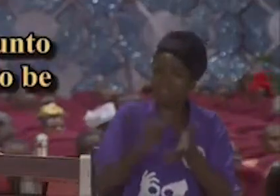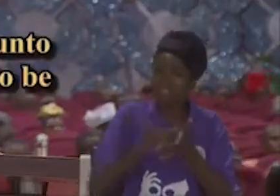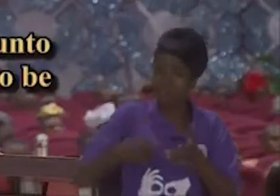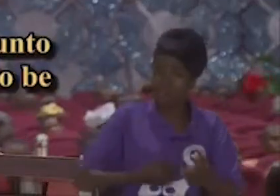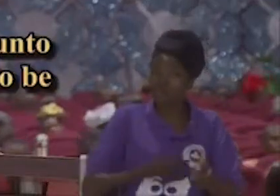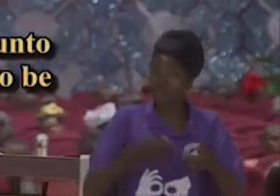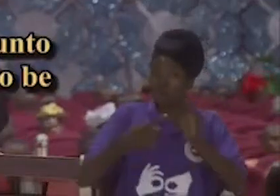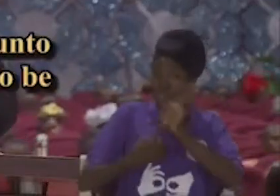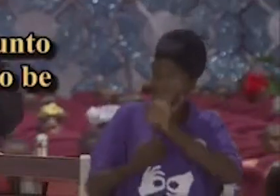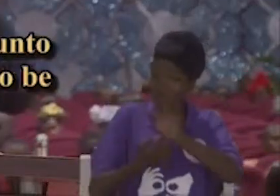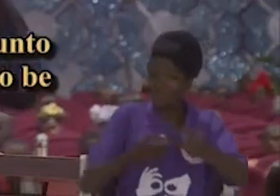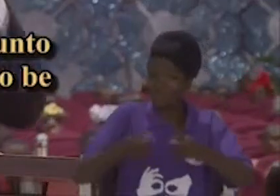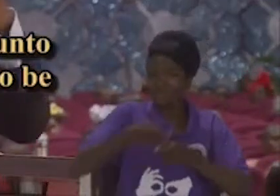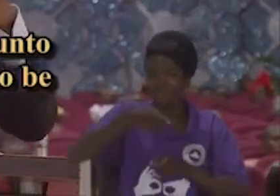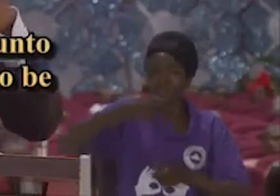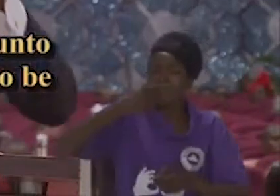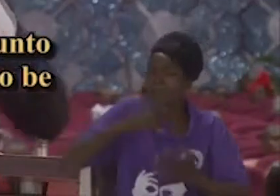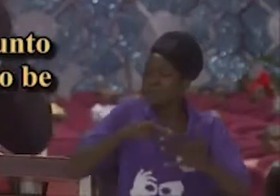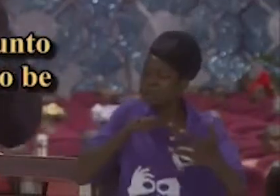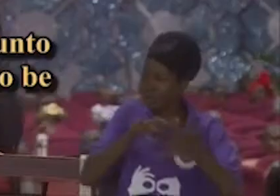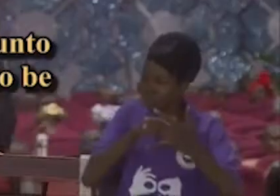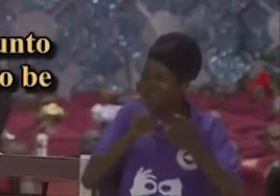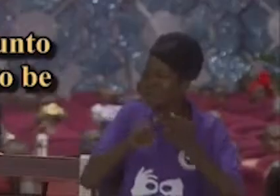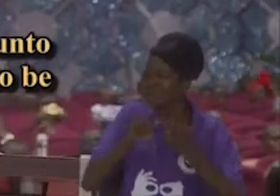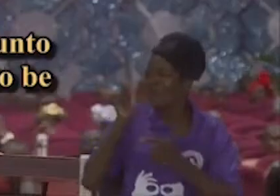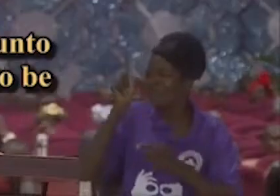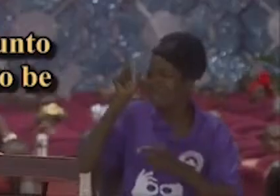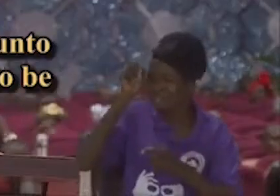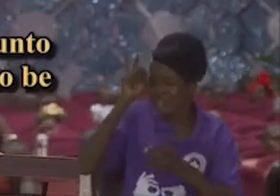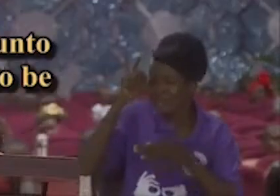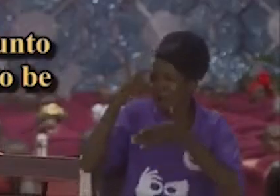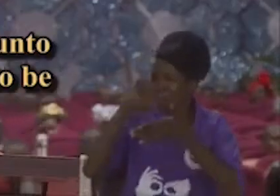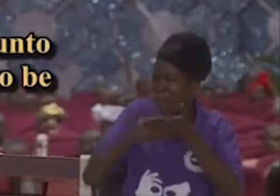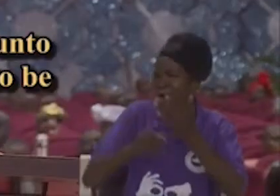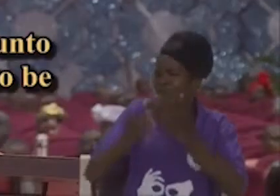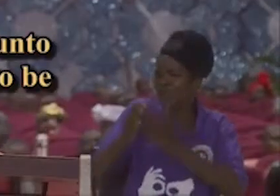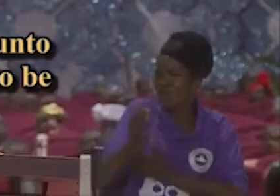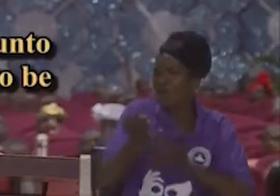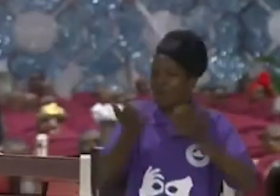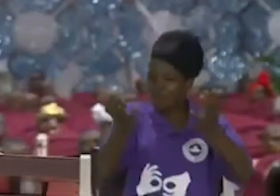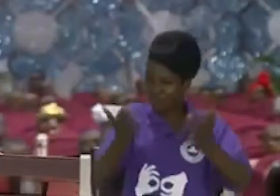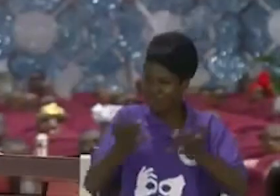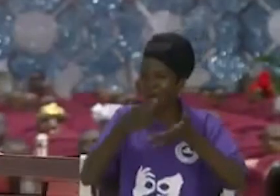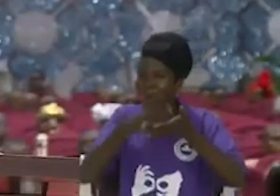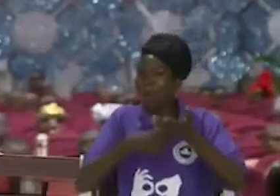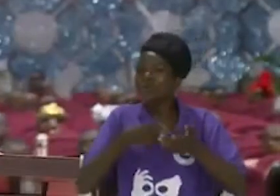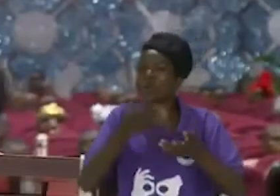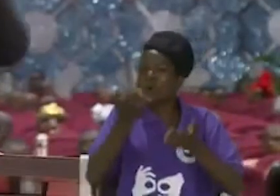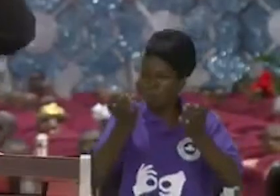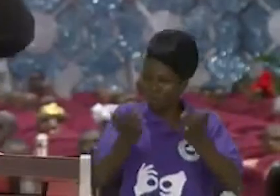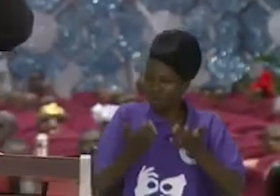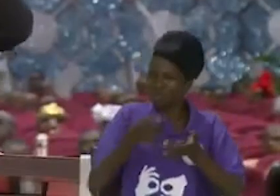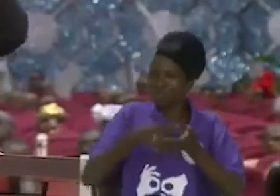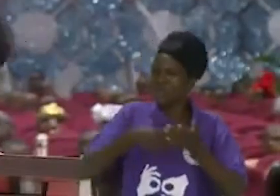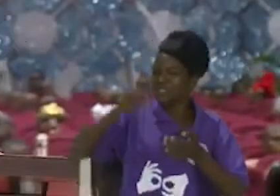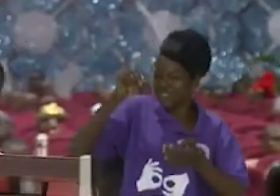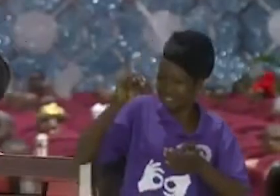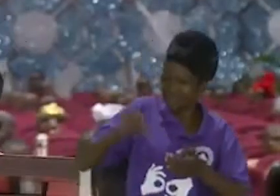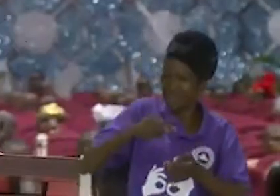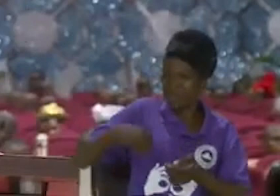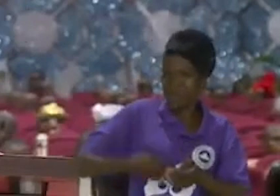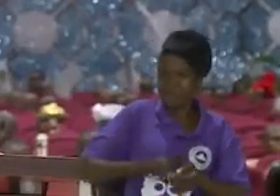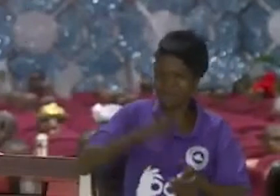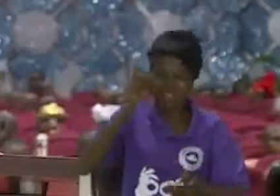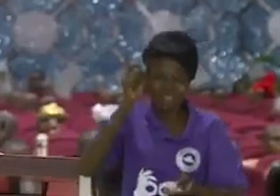dominion must study to understand what God wants and what God expects per time. And there are two